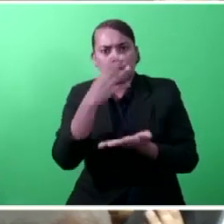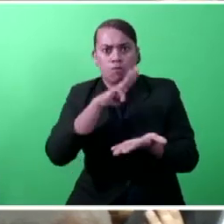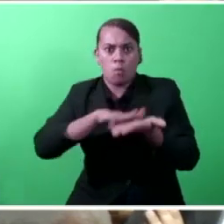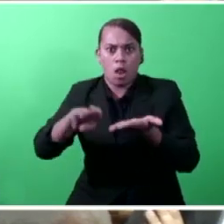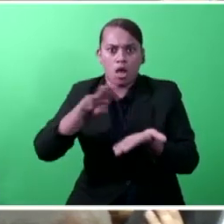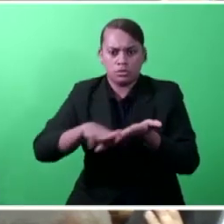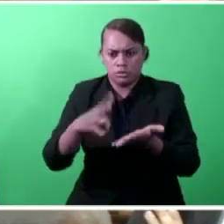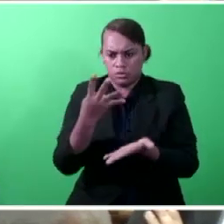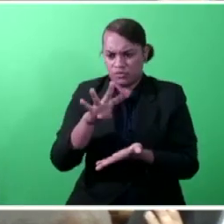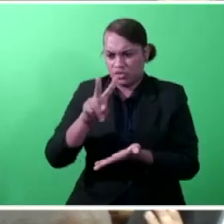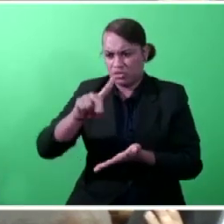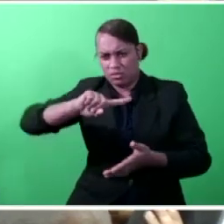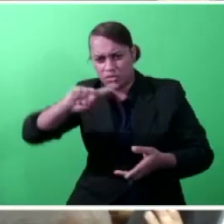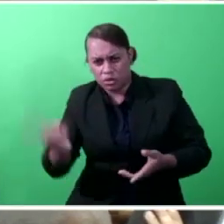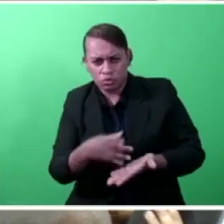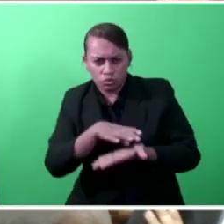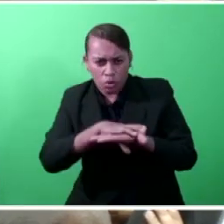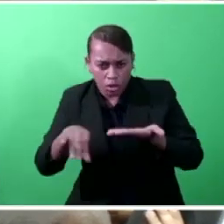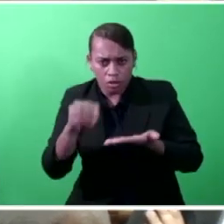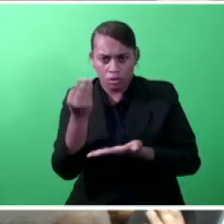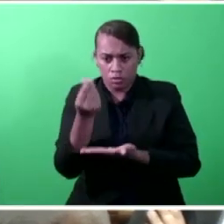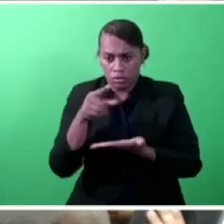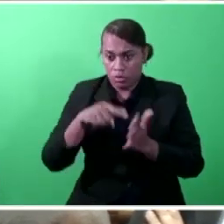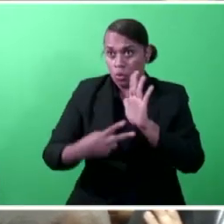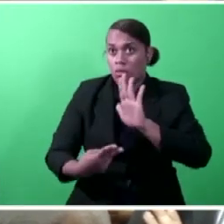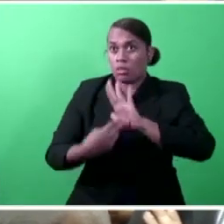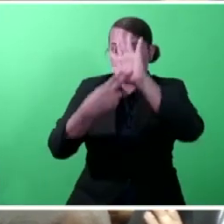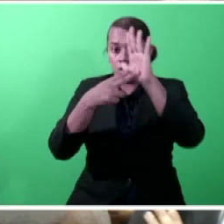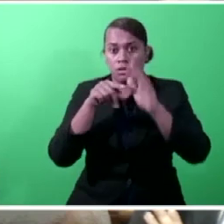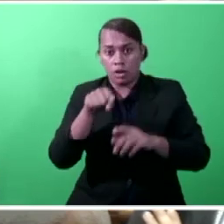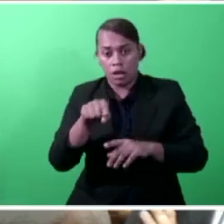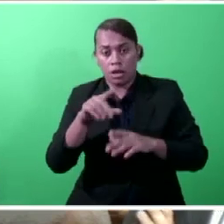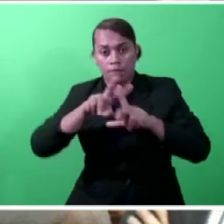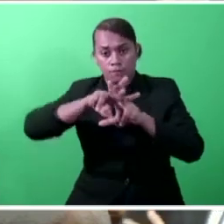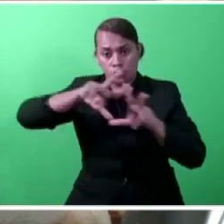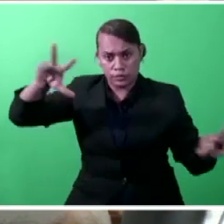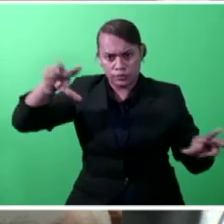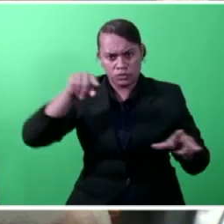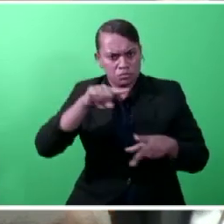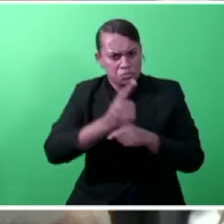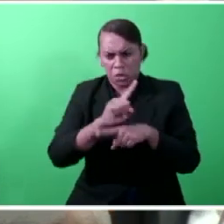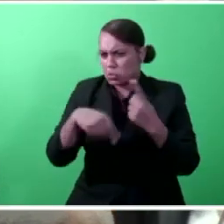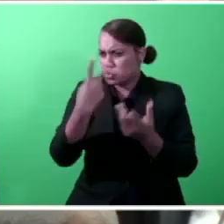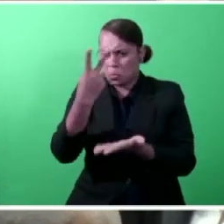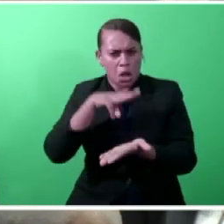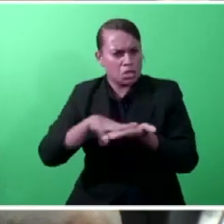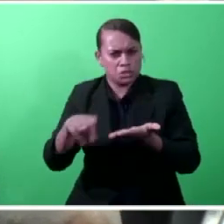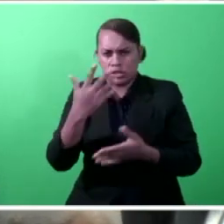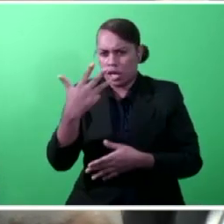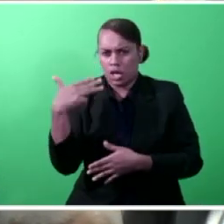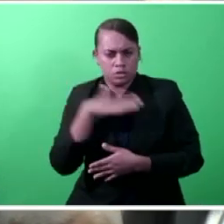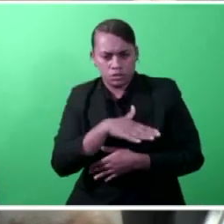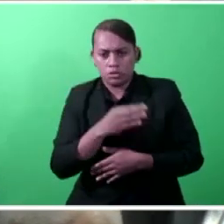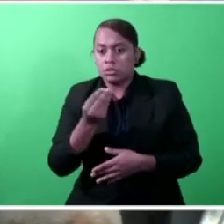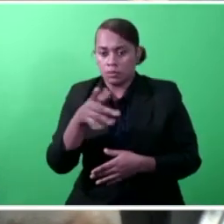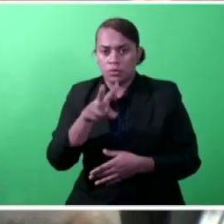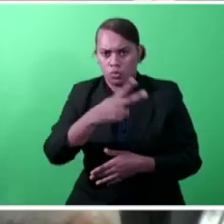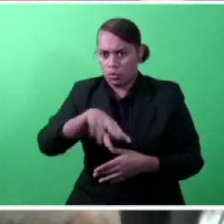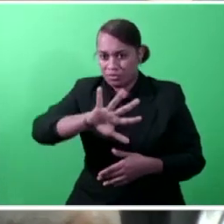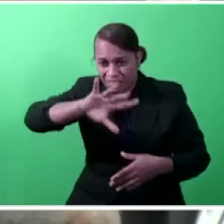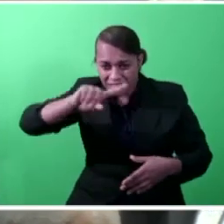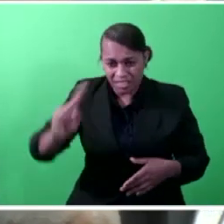$4,042,000, followed by the Northern Division, which had $2 million and more than $925,000 worth of